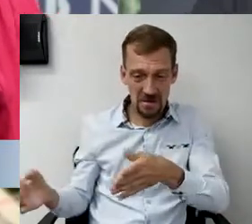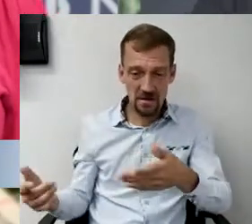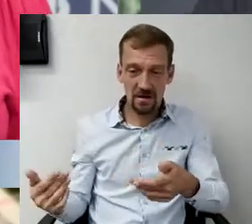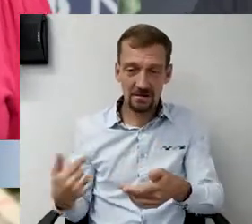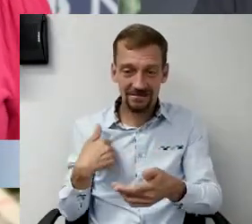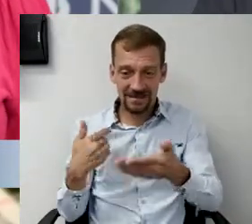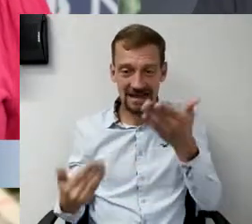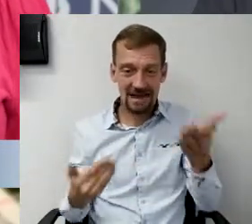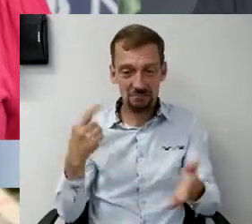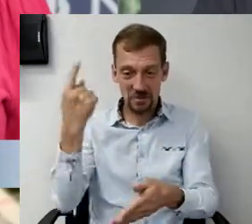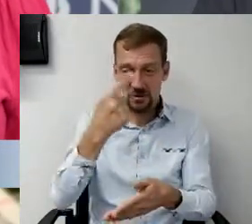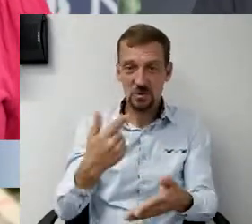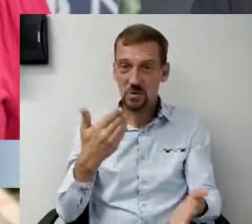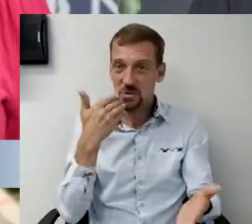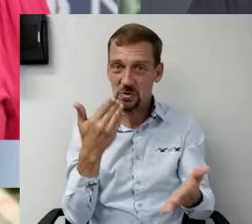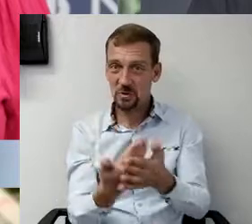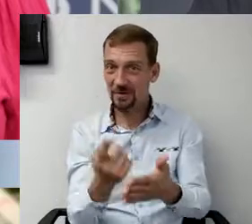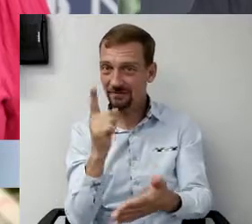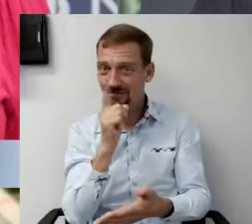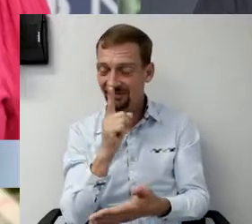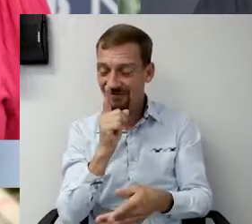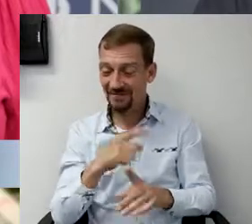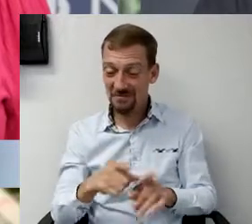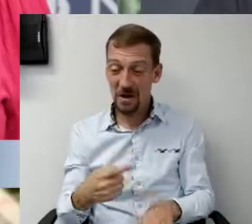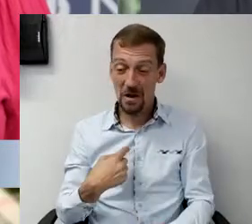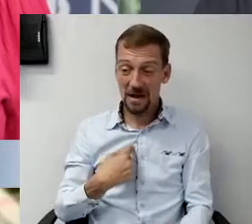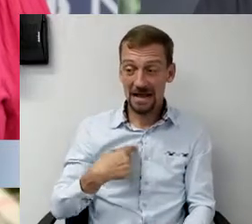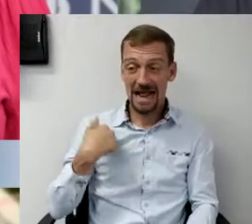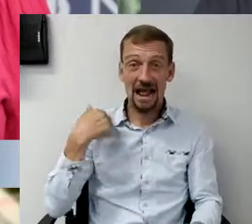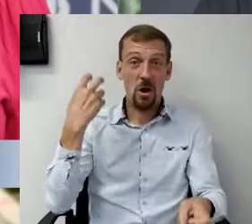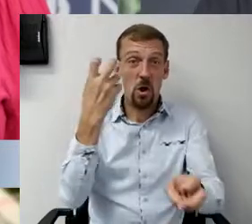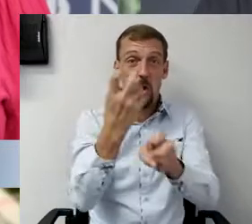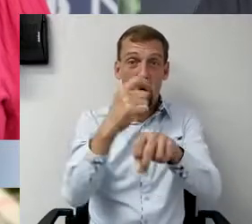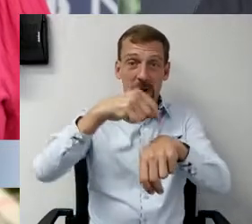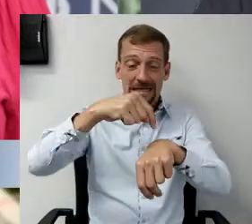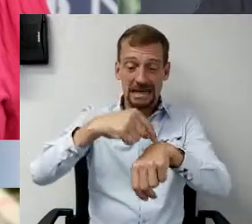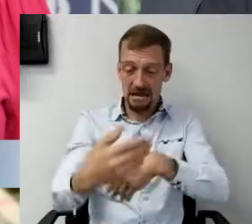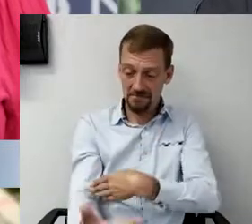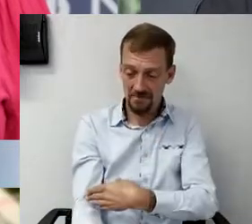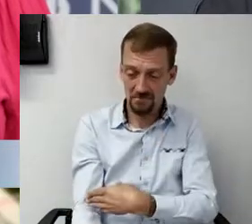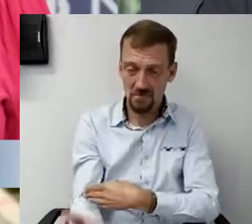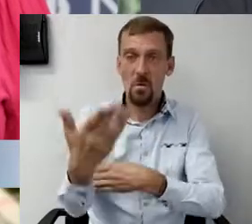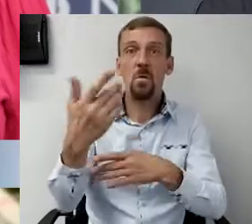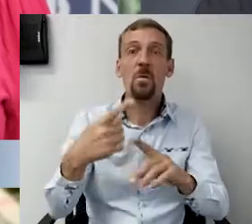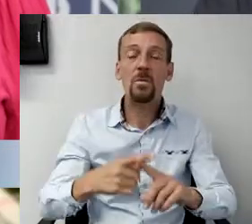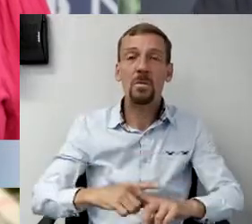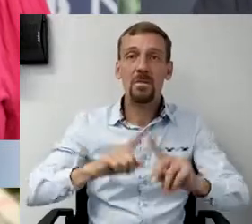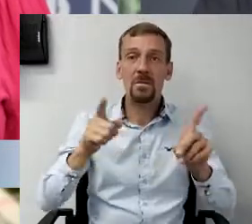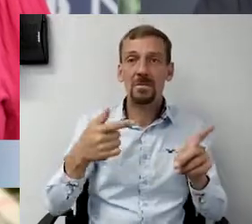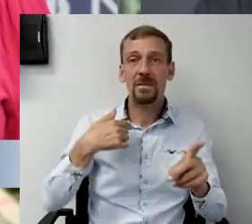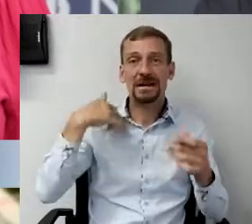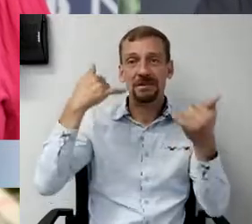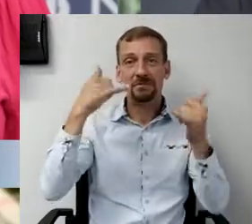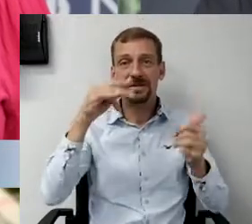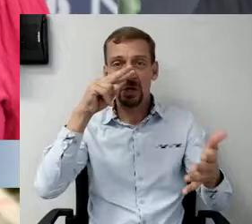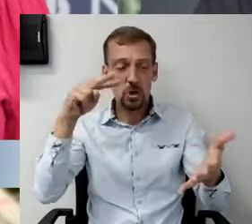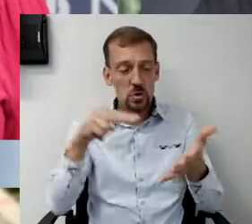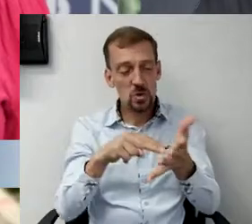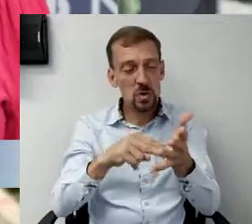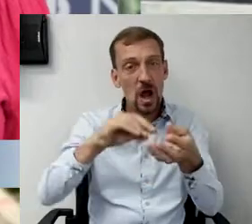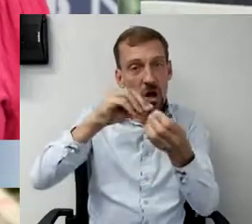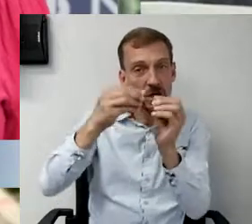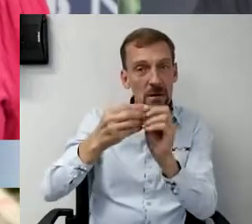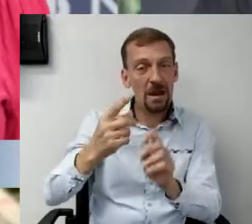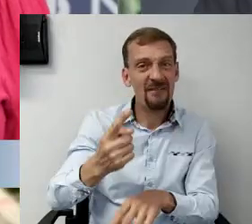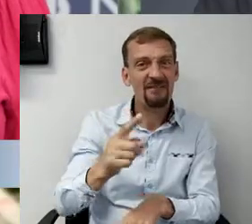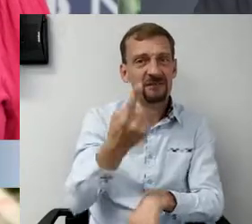but I've had a pretty hectic morning, and I would normally already know this information, but so I'm looking for the first